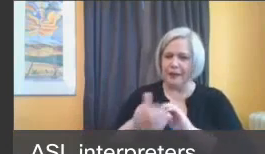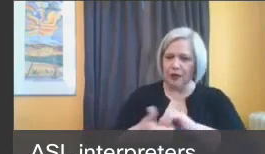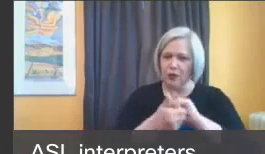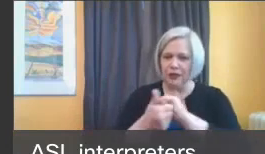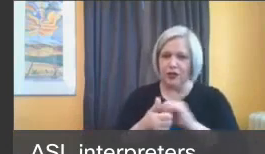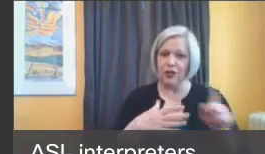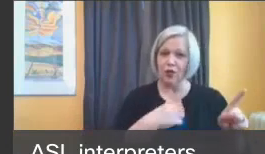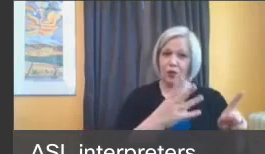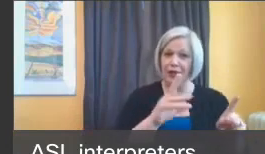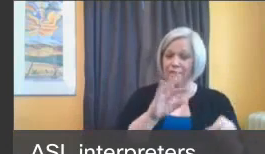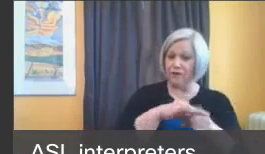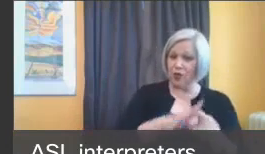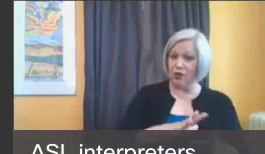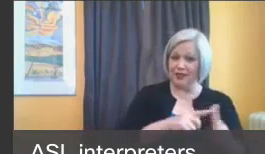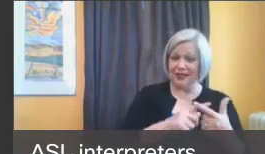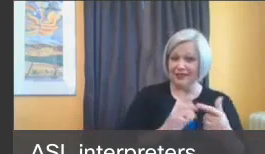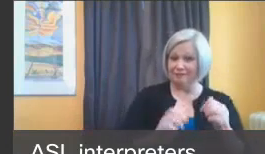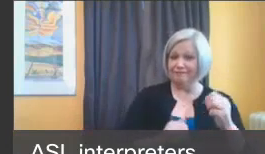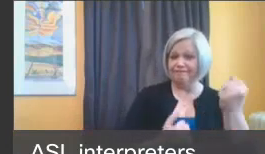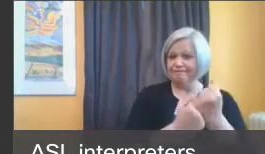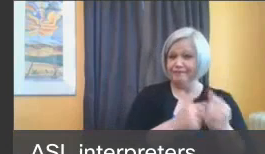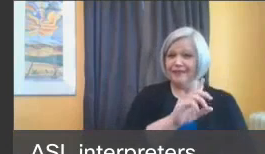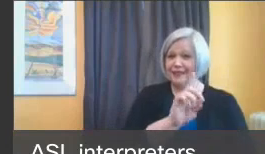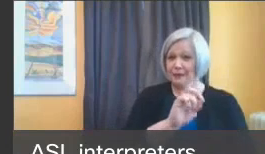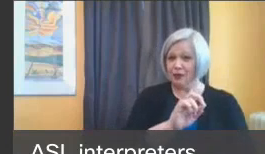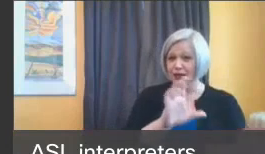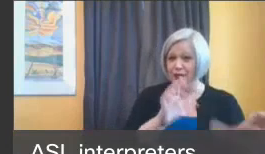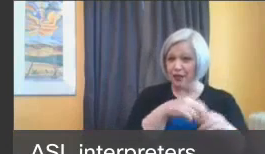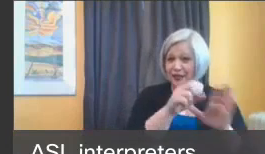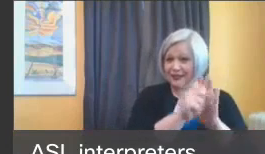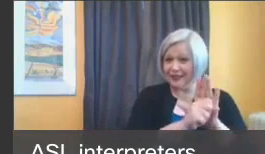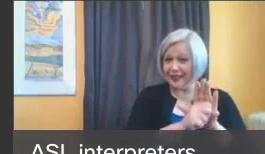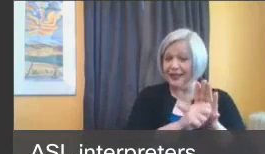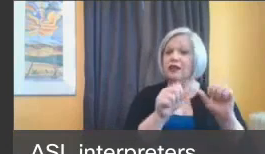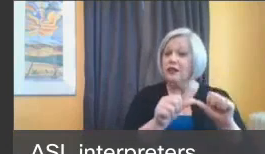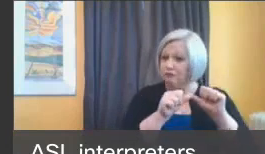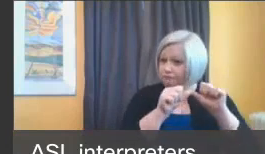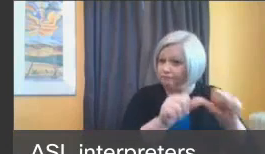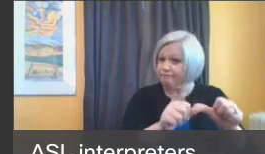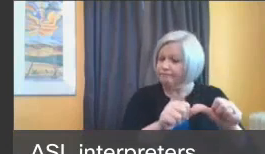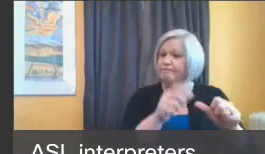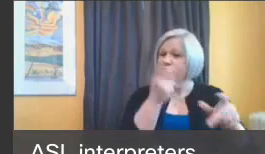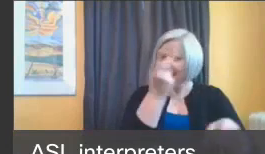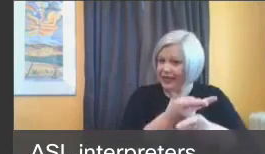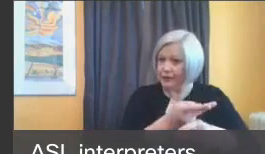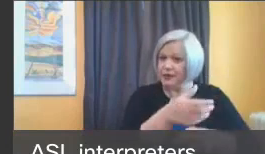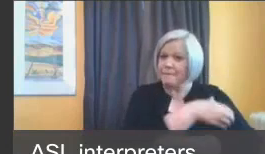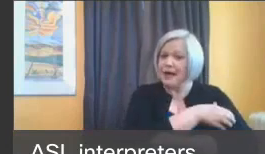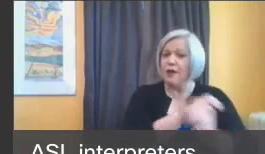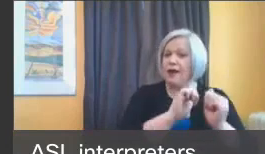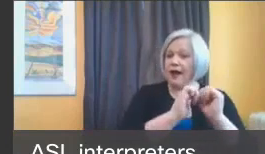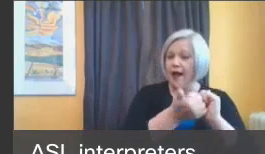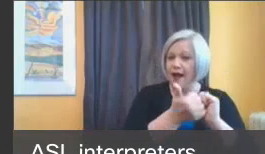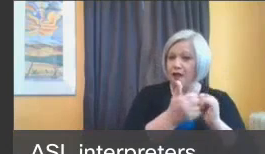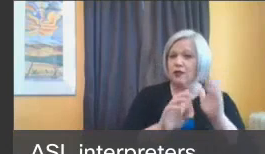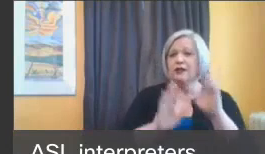voters aligned with the then dominant Democratic Party in the state were able to secure and maintain power by devising an election